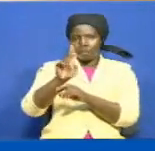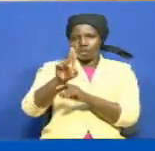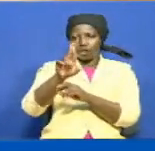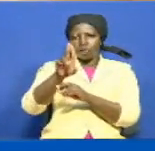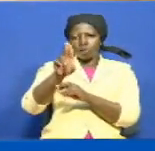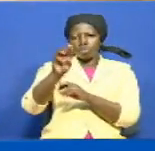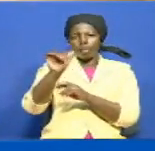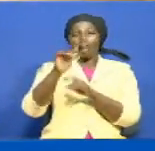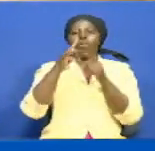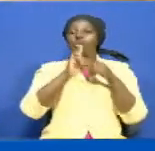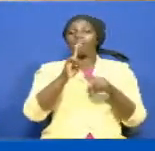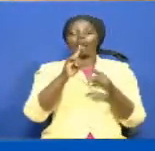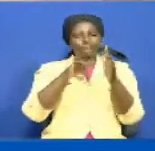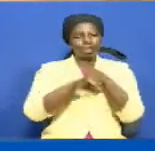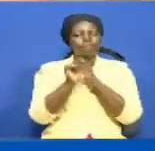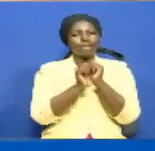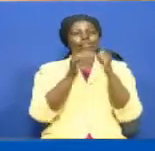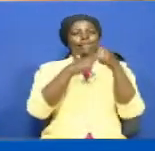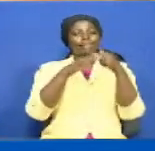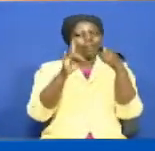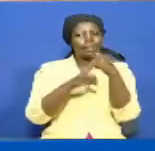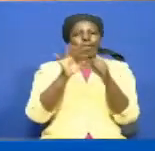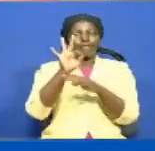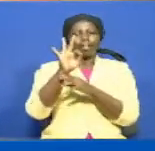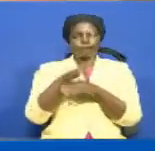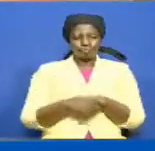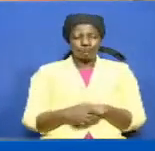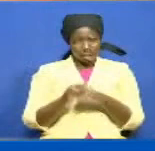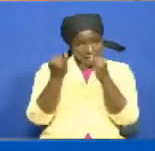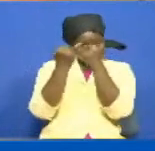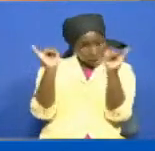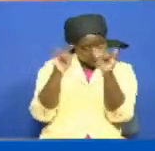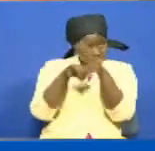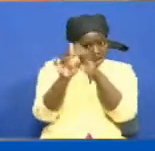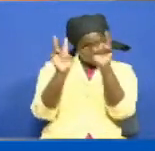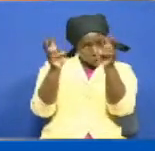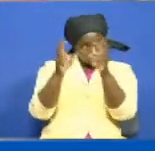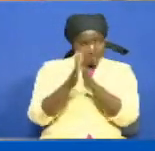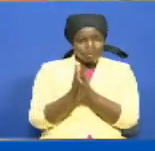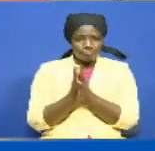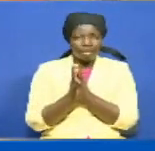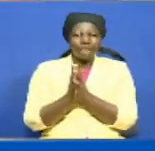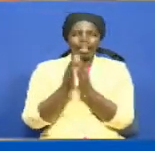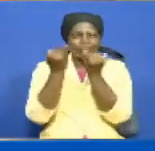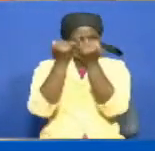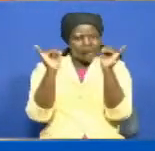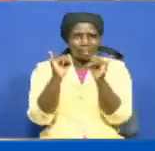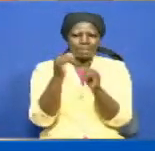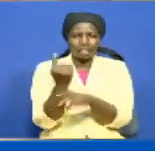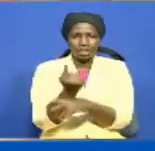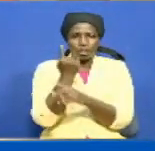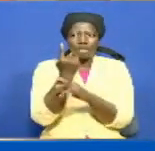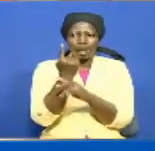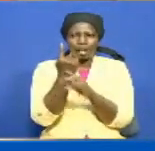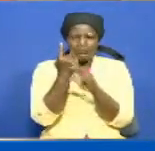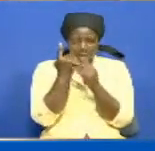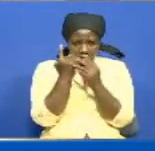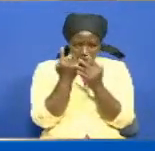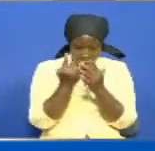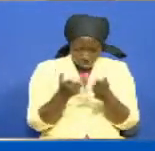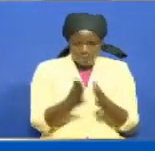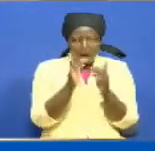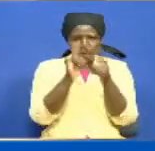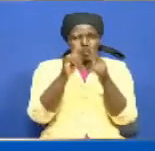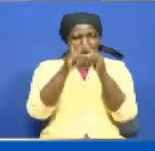1963, independence, and I quote, independence is only the prelude to a new and